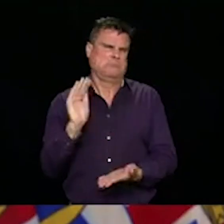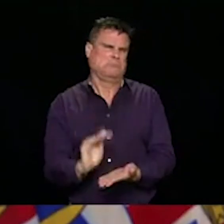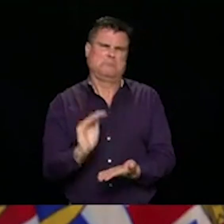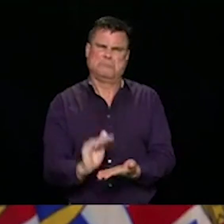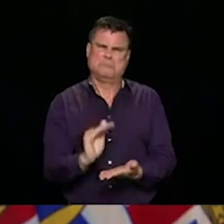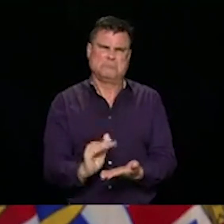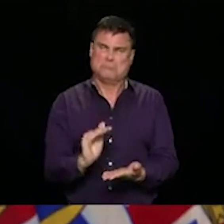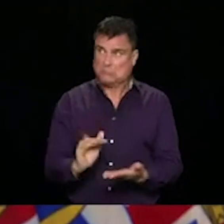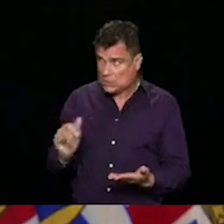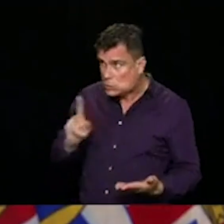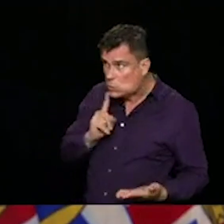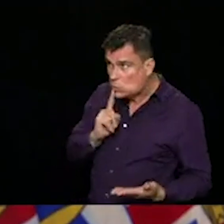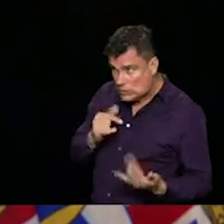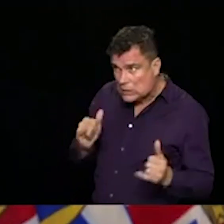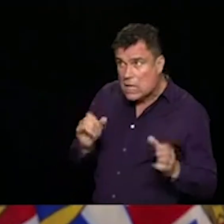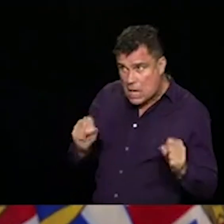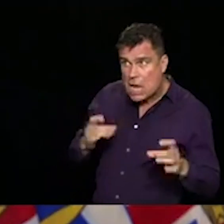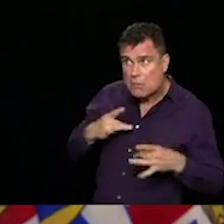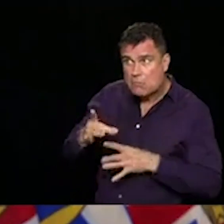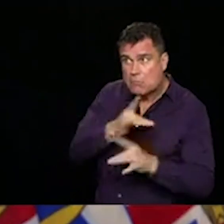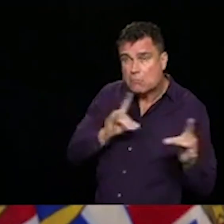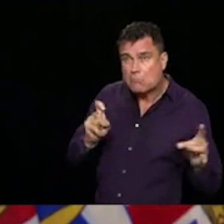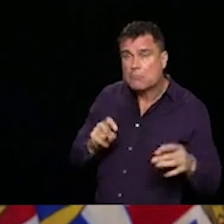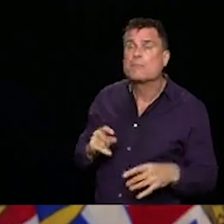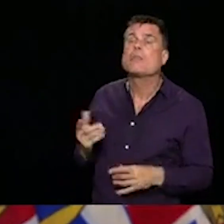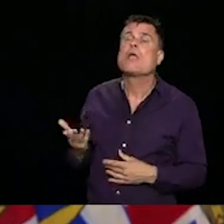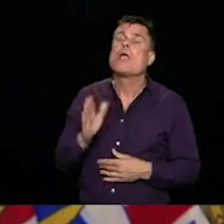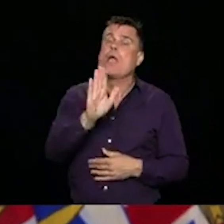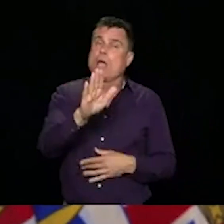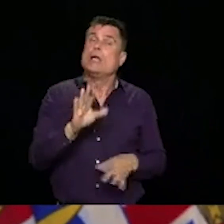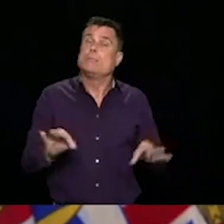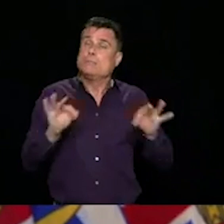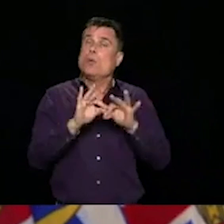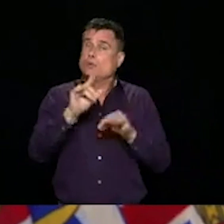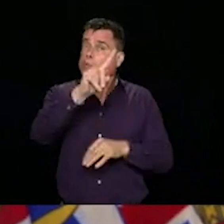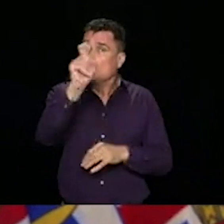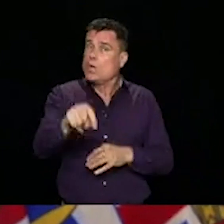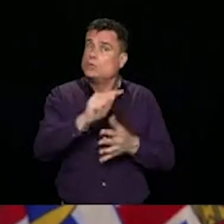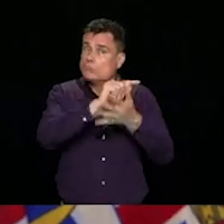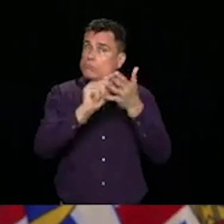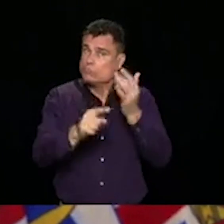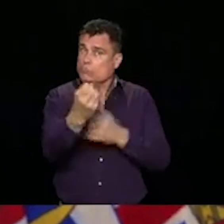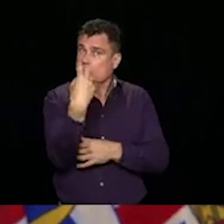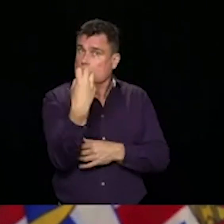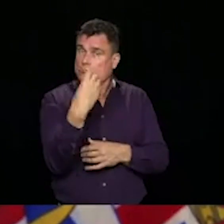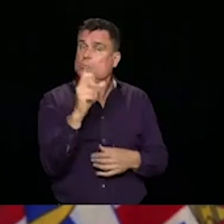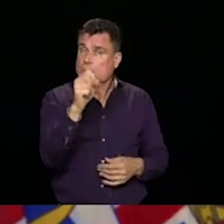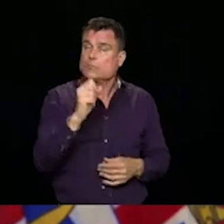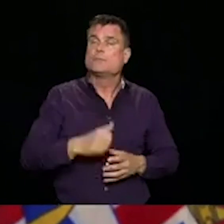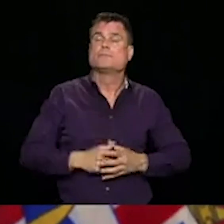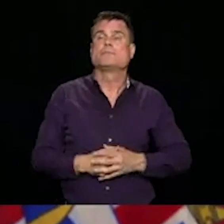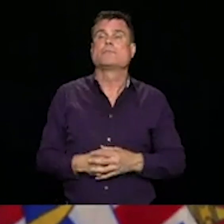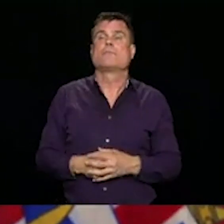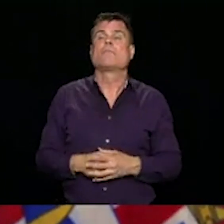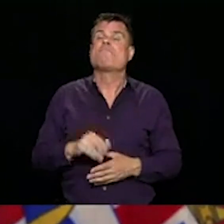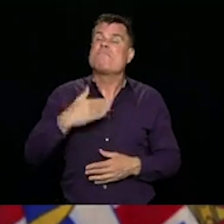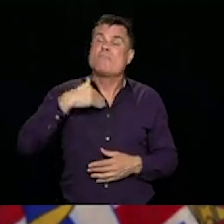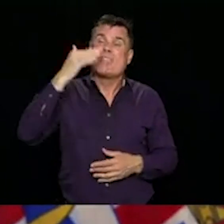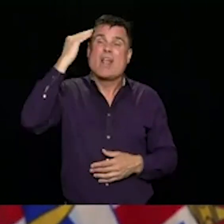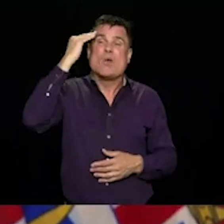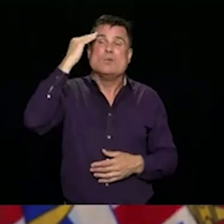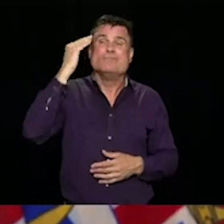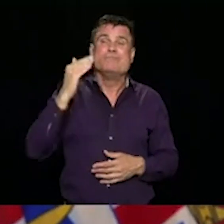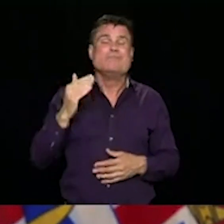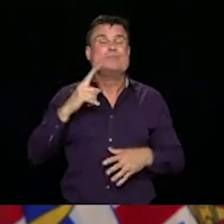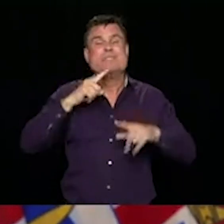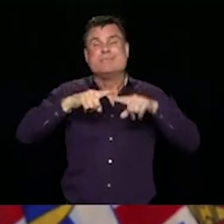So really important questions, and we talked a little bit about whatever you call it, because it has a number of different names, whether you're in Europe,